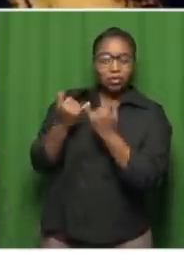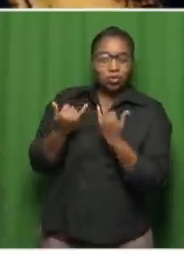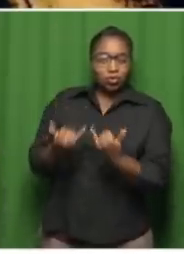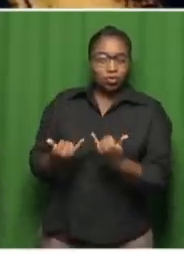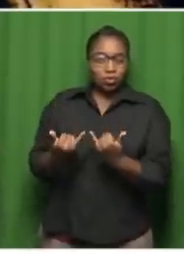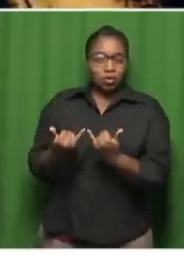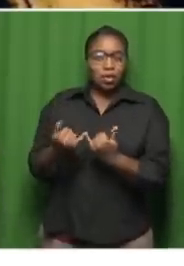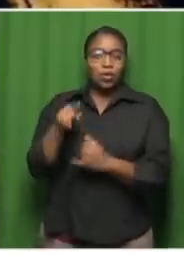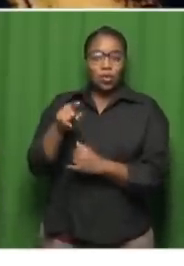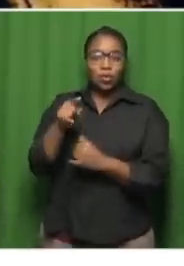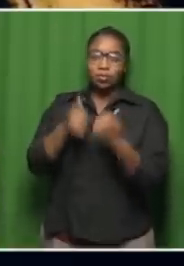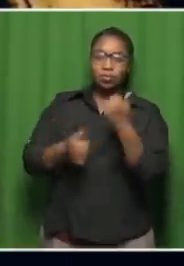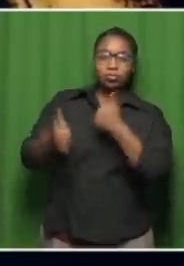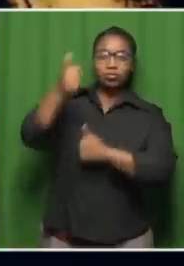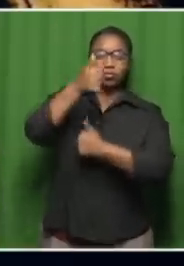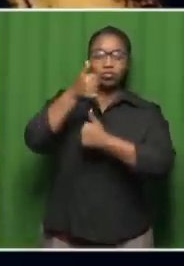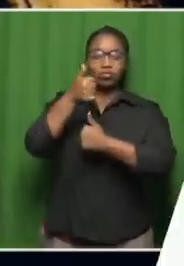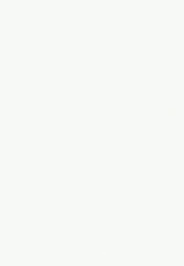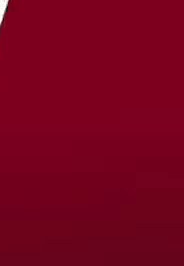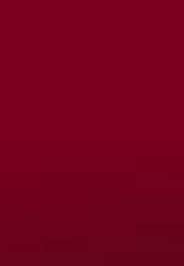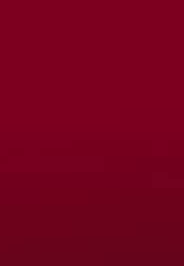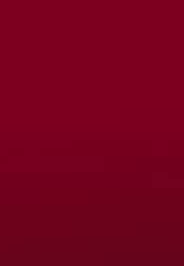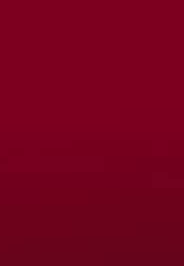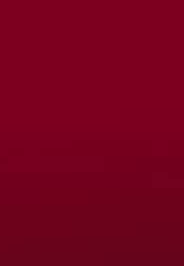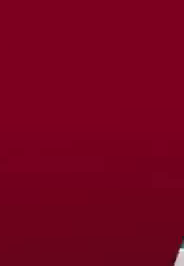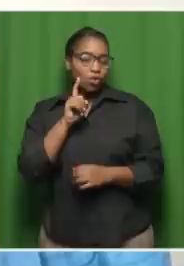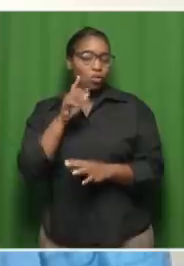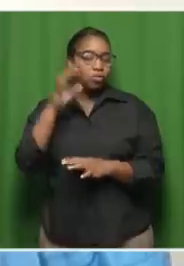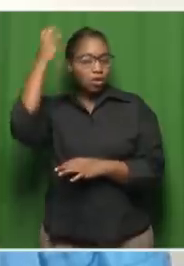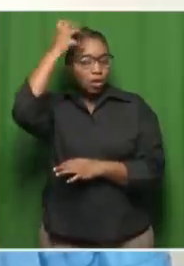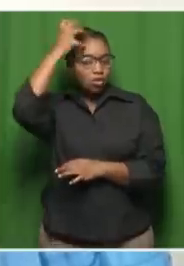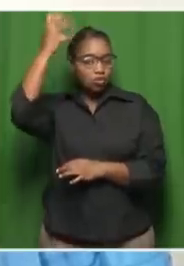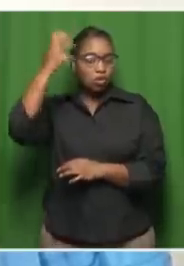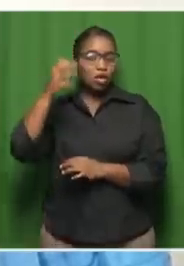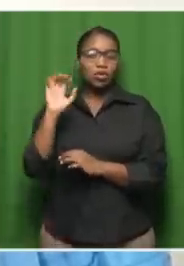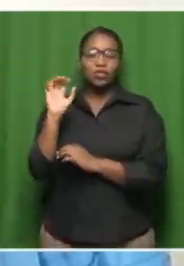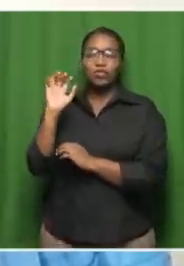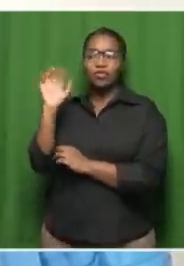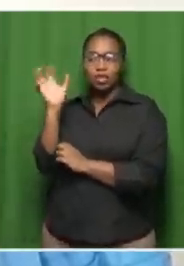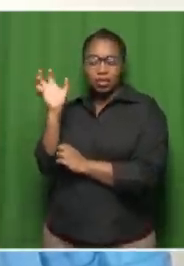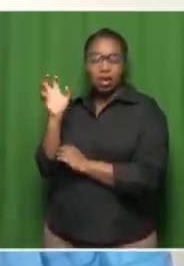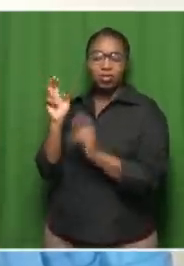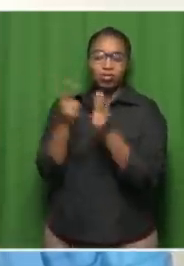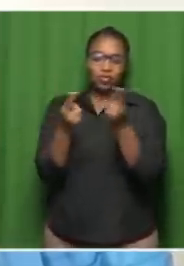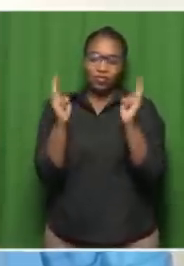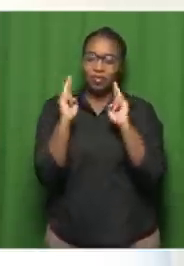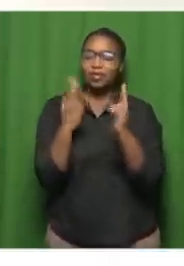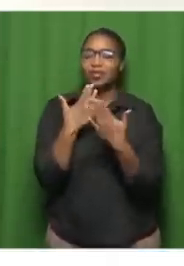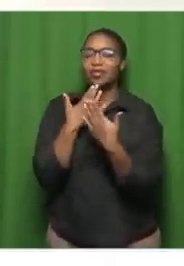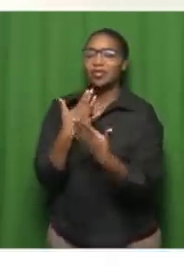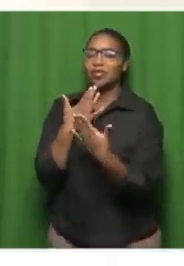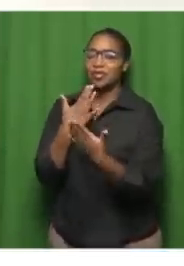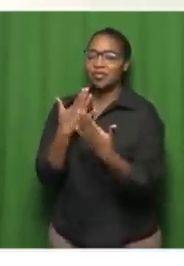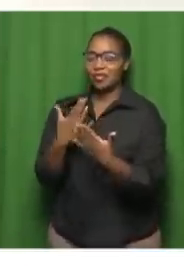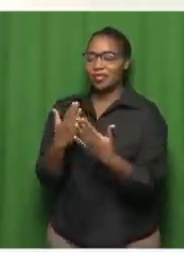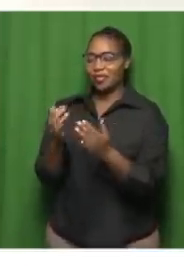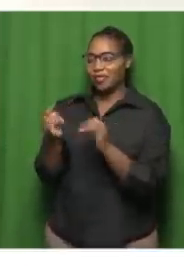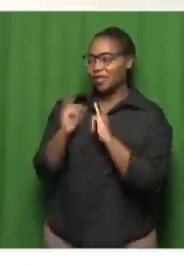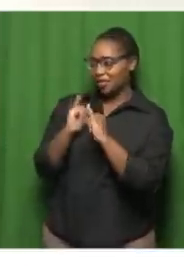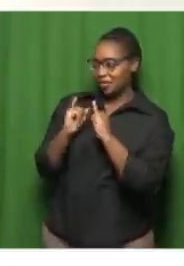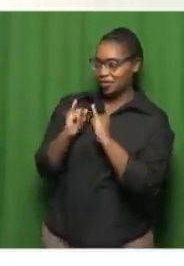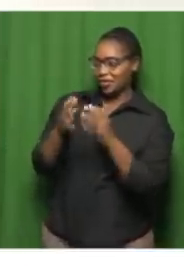of course, is a senior lecturer at the University of the Free State. Great to have you, Prof. Thank you very, very much for being our guest on the